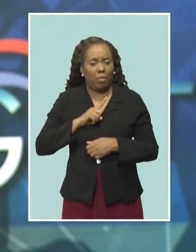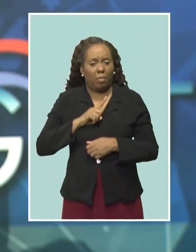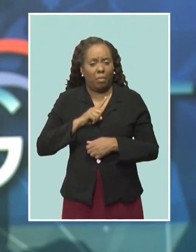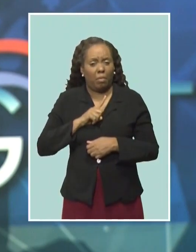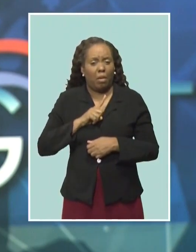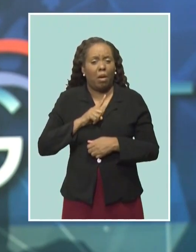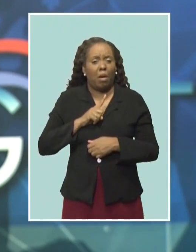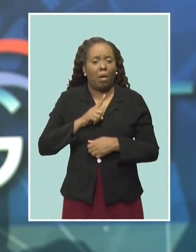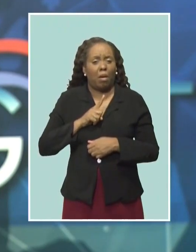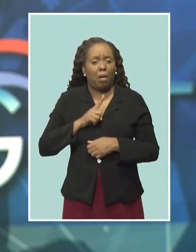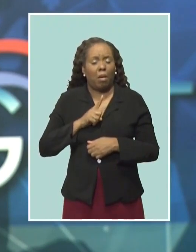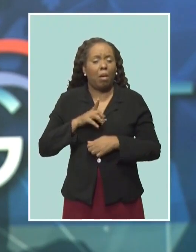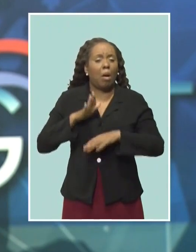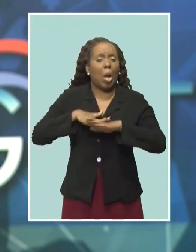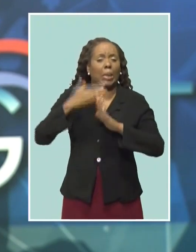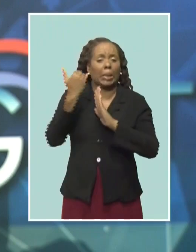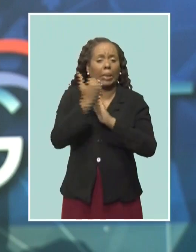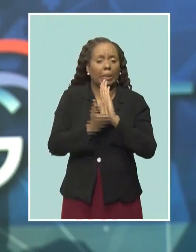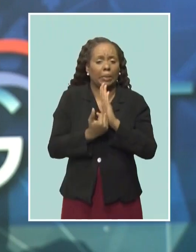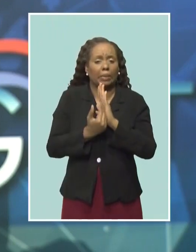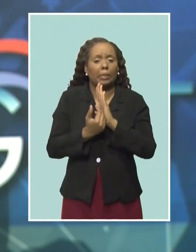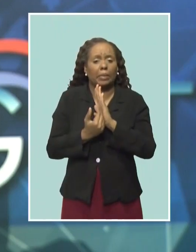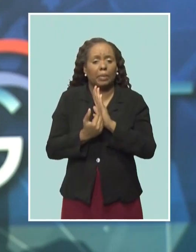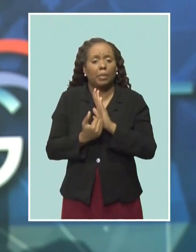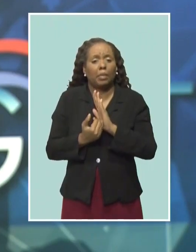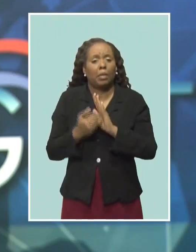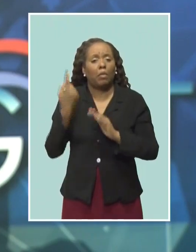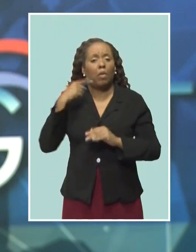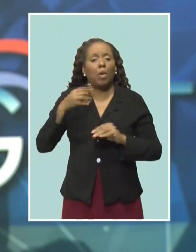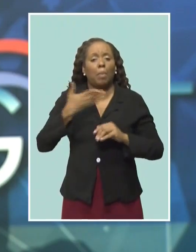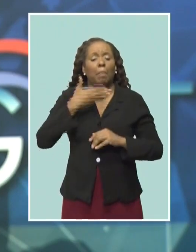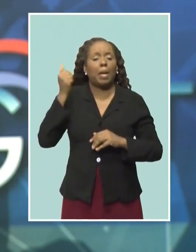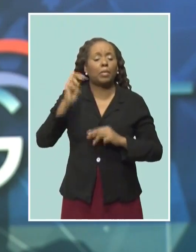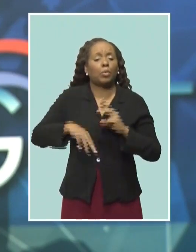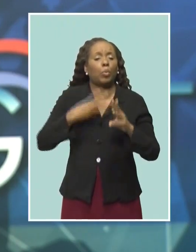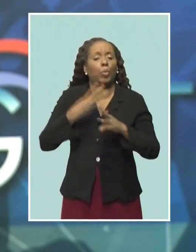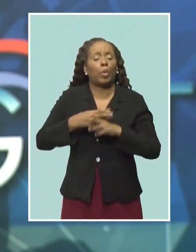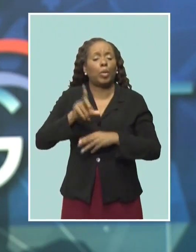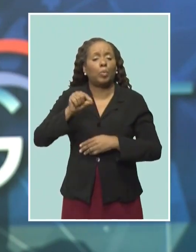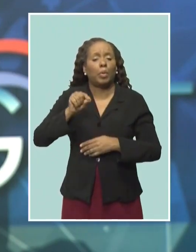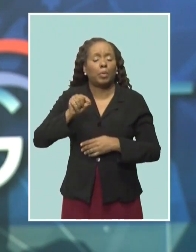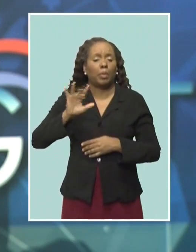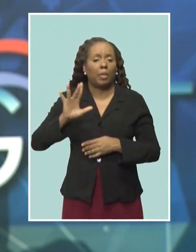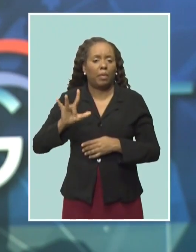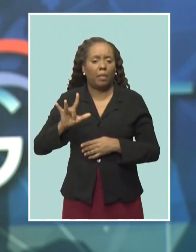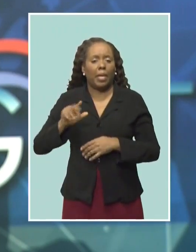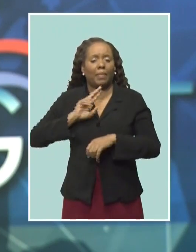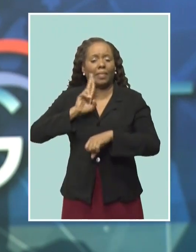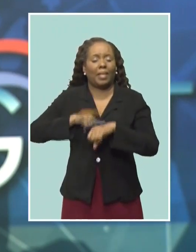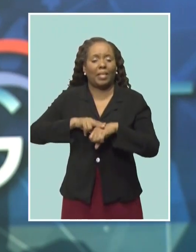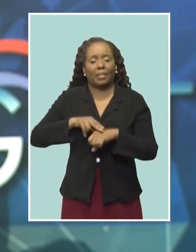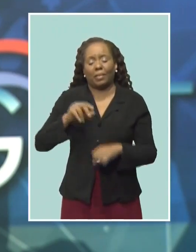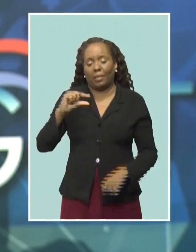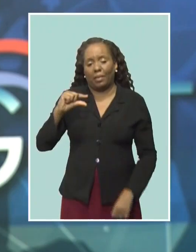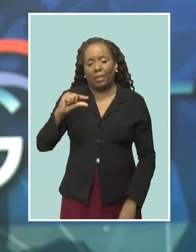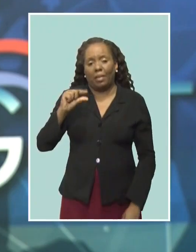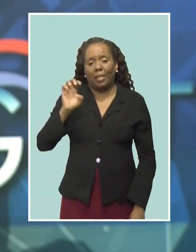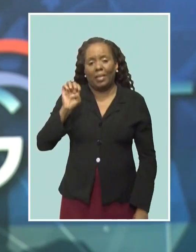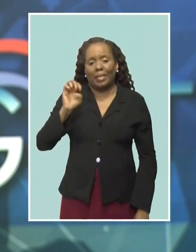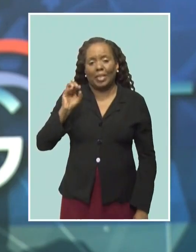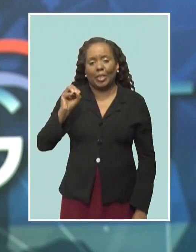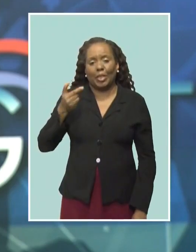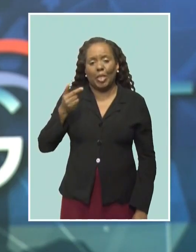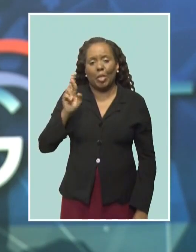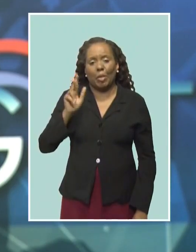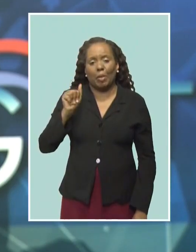World 2025 list by National Geographic. The publication's annual list of 25 destinations caters to a